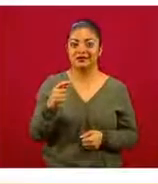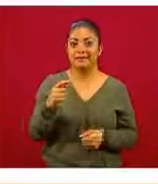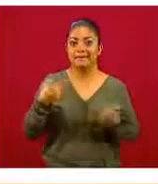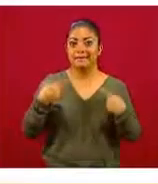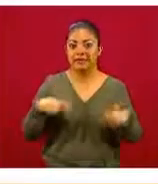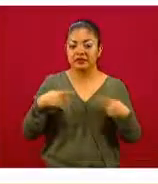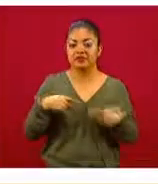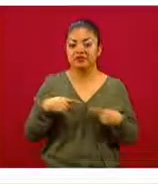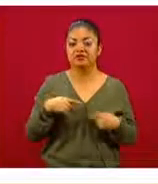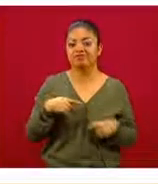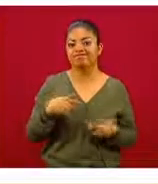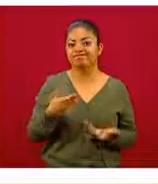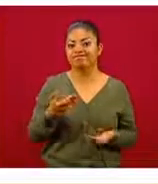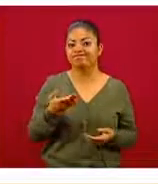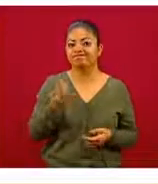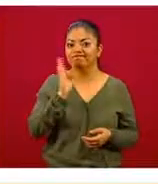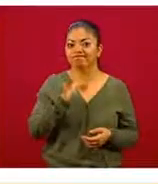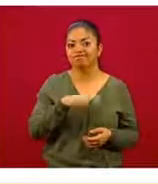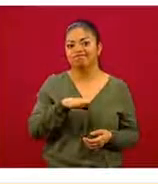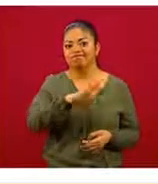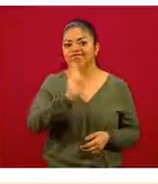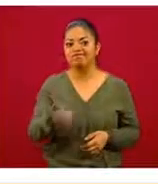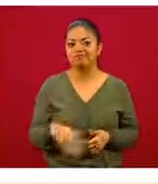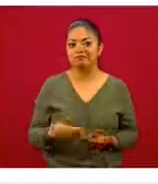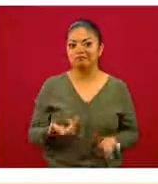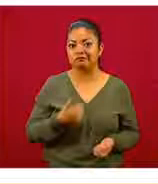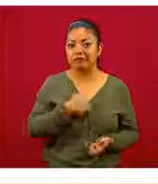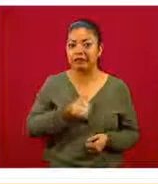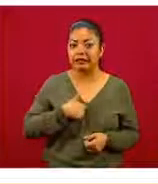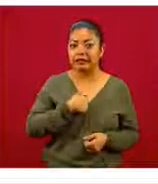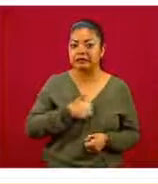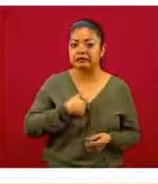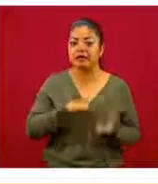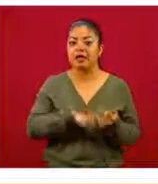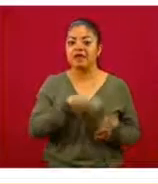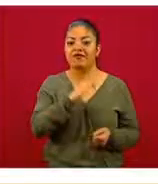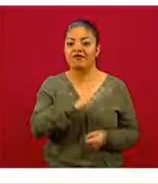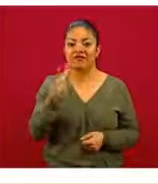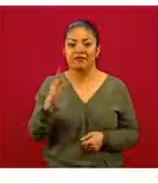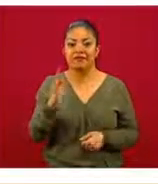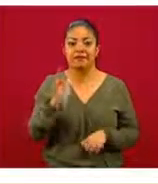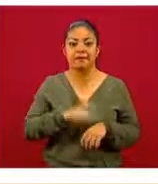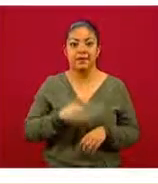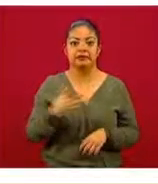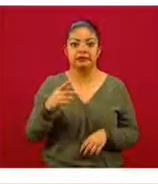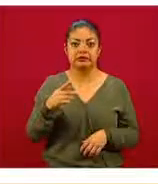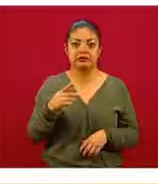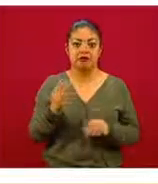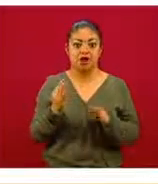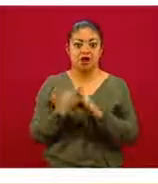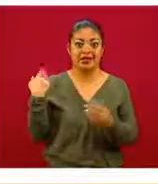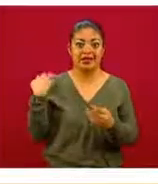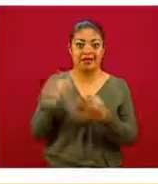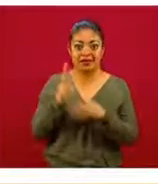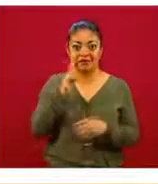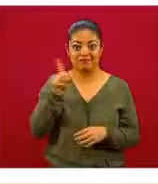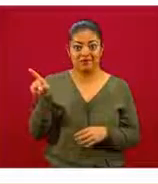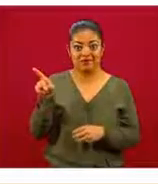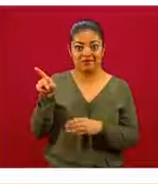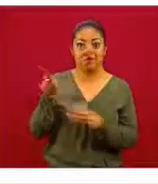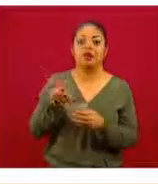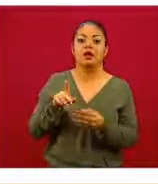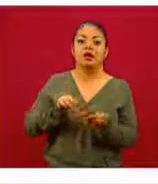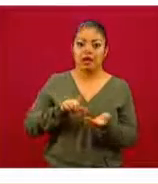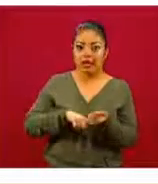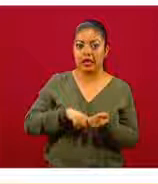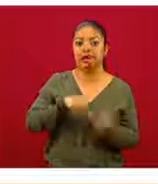at what the distribution looks like in this representation. And unfortunately, these people who have lost their lives, we can